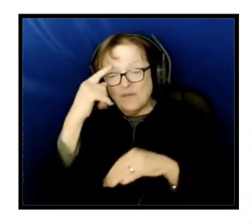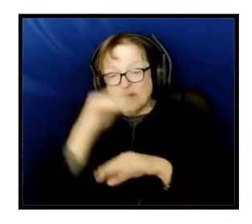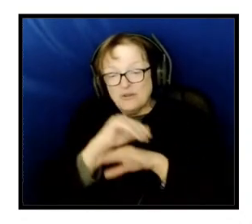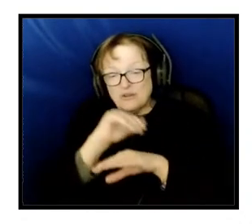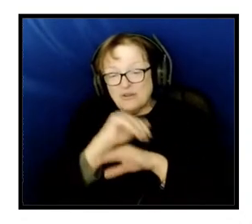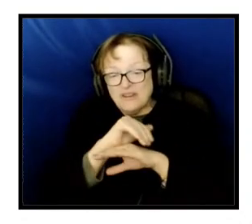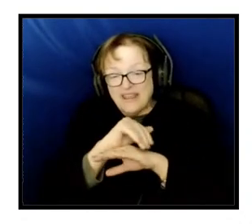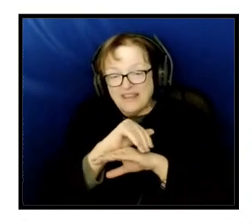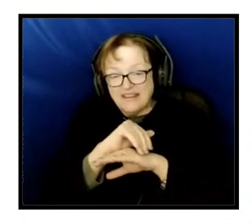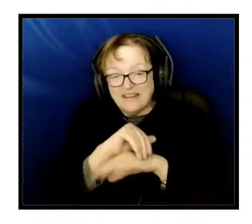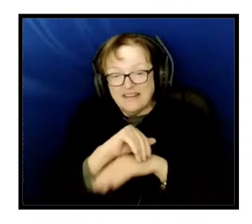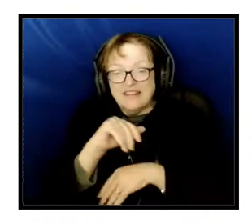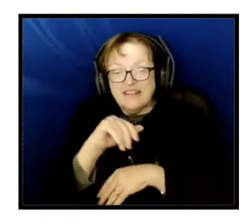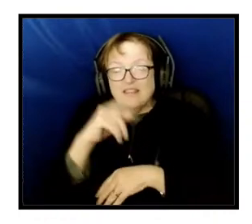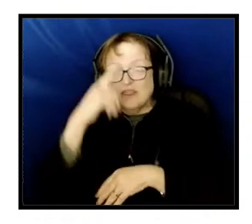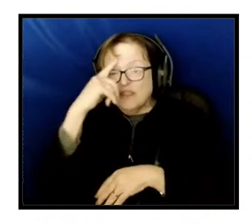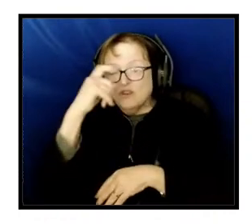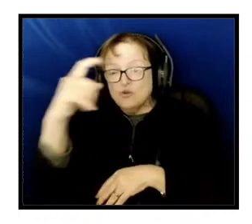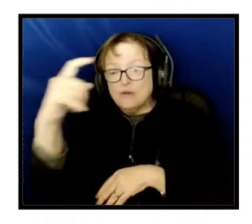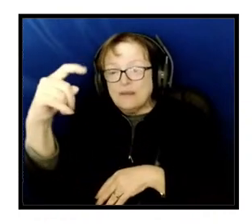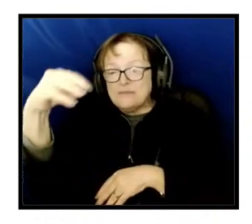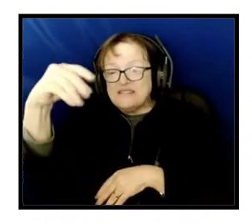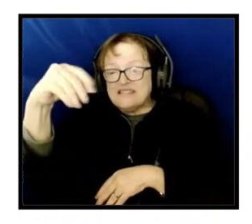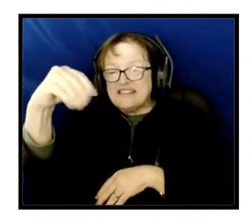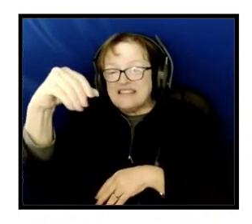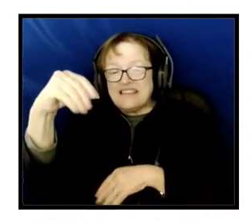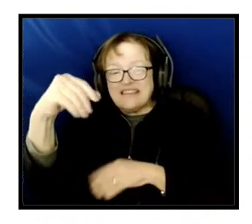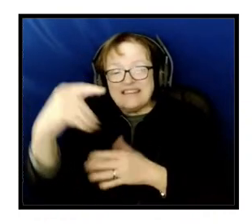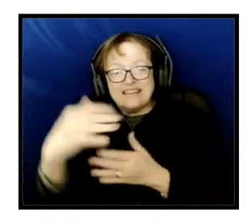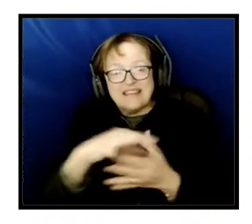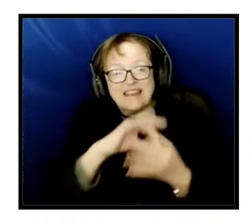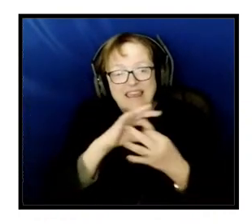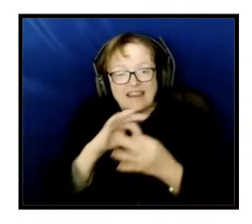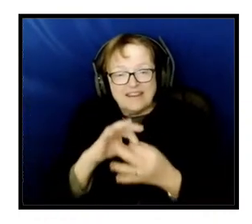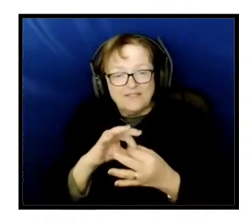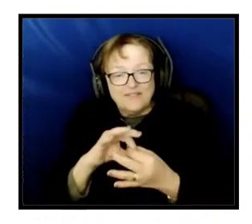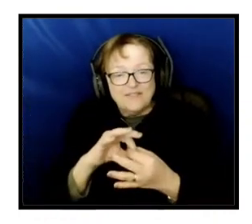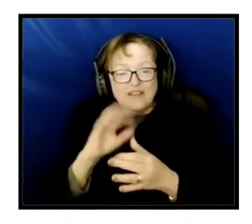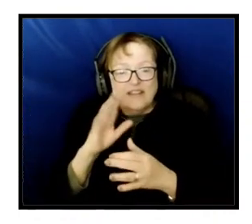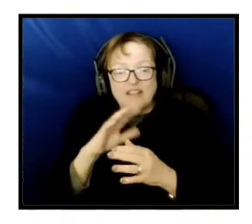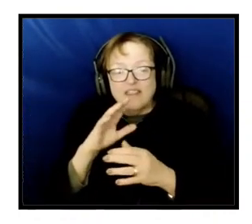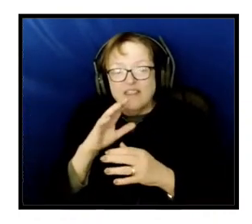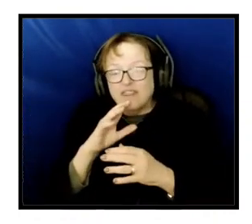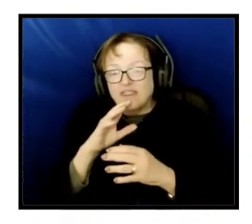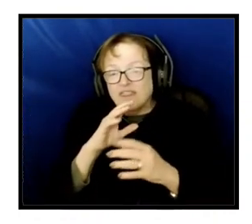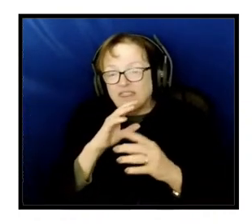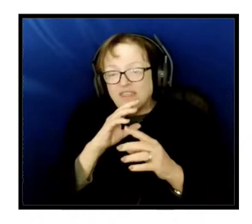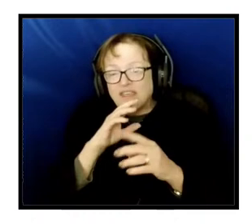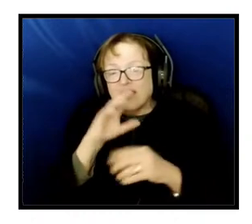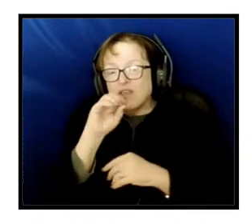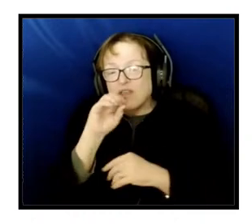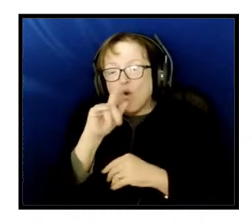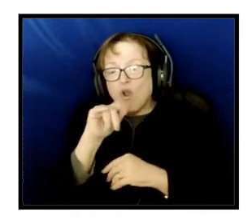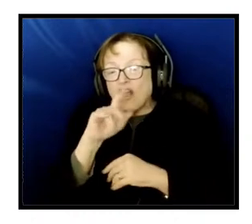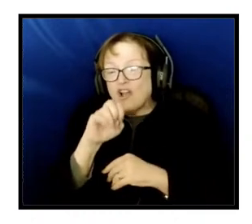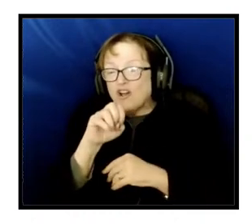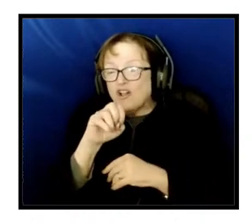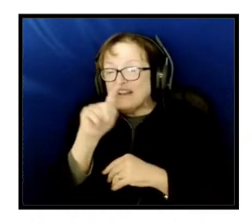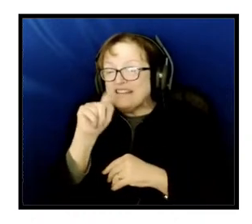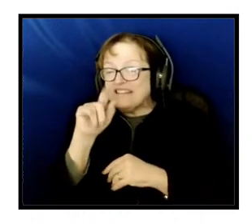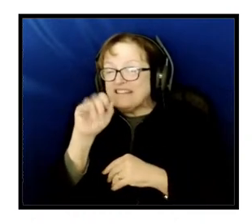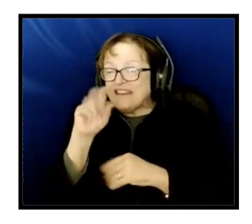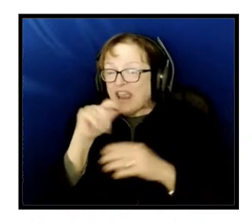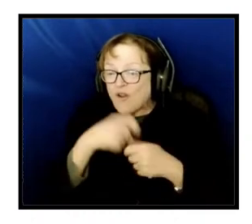the Dreamseed Collective. Will take us through the development of their Oracle Tarot card deck and